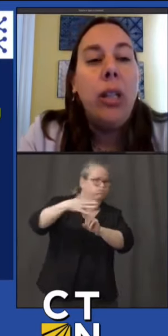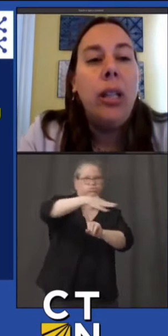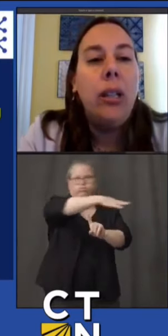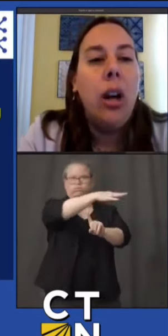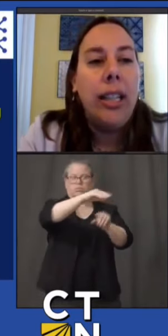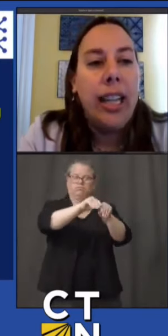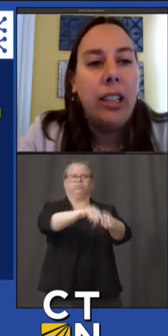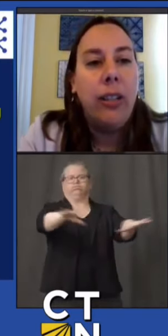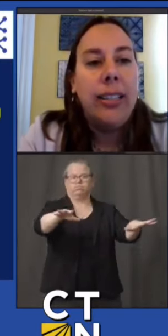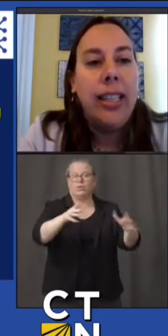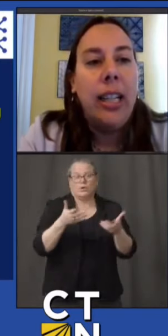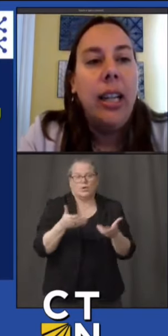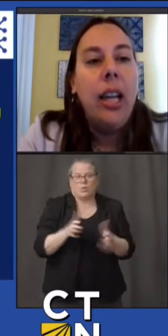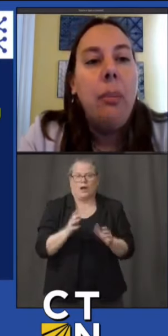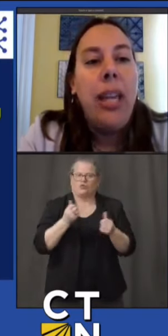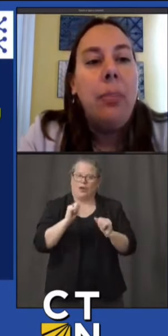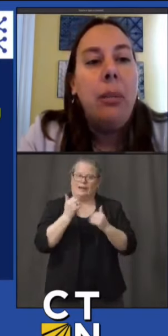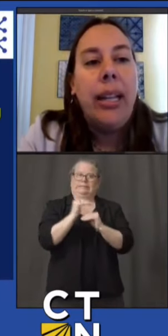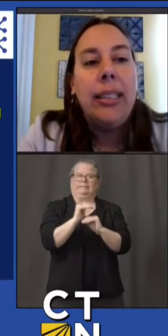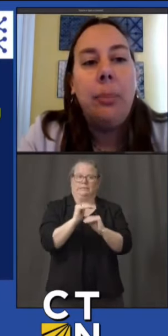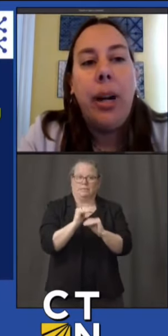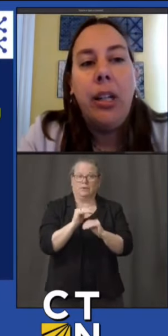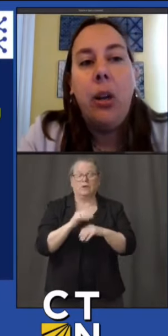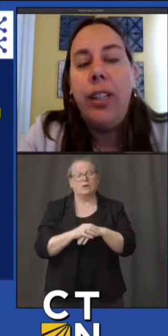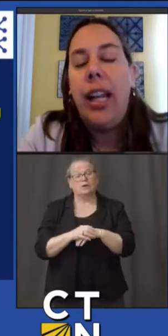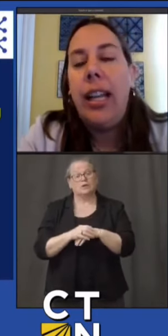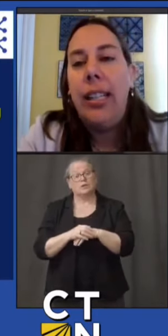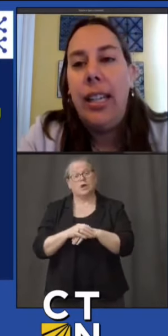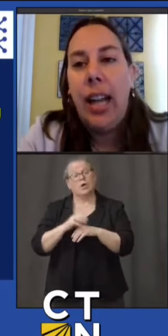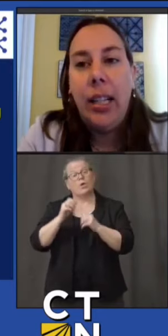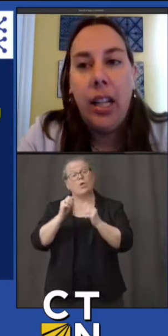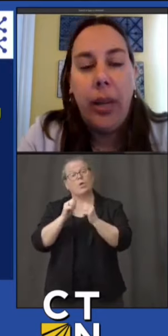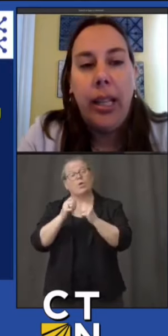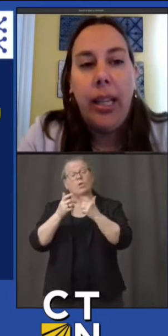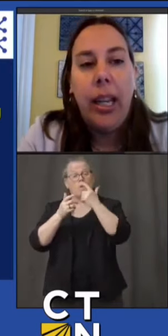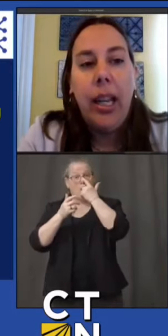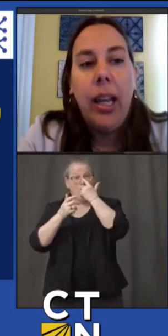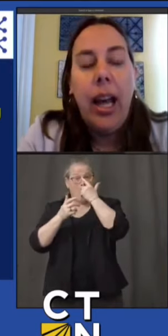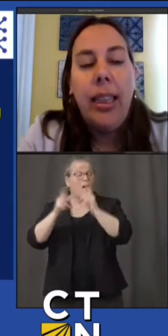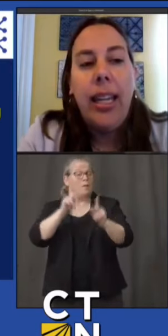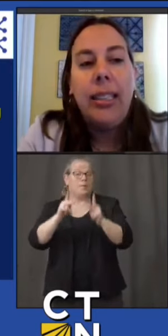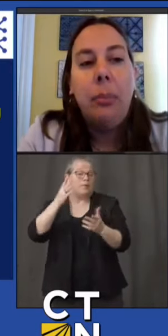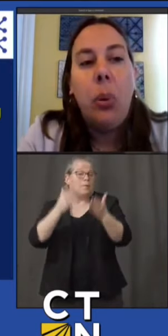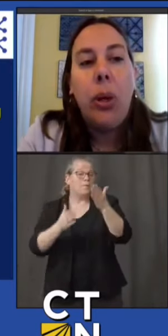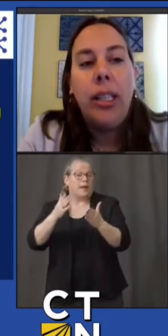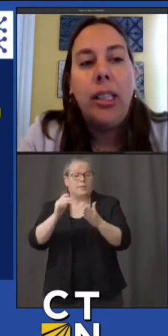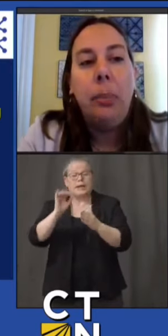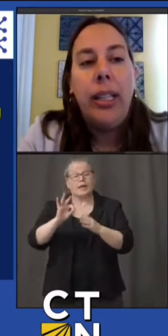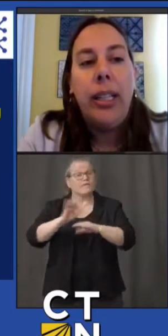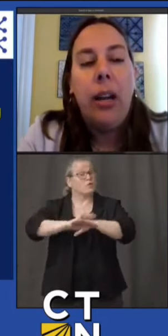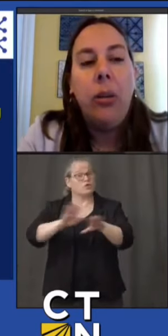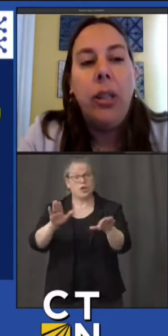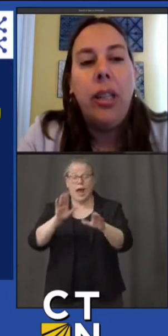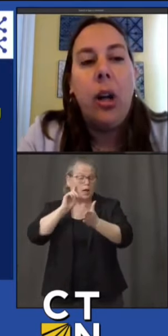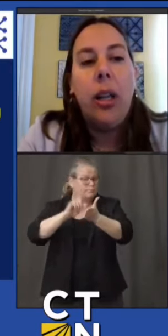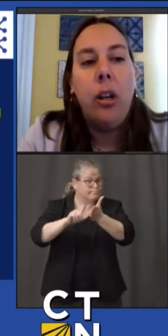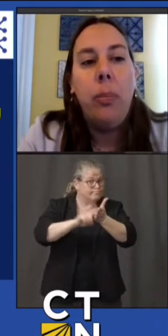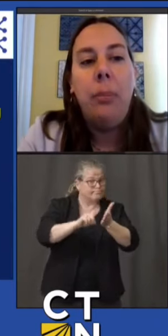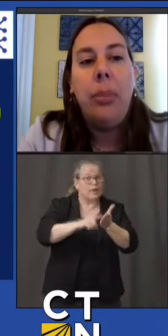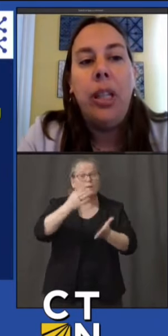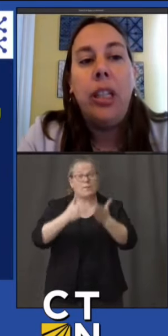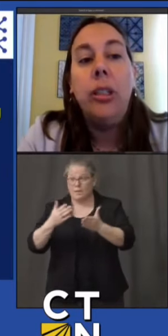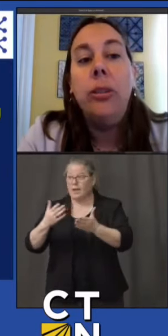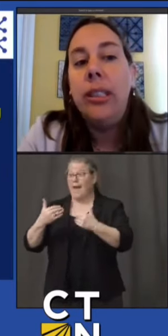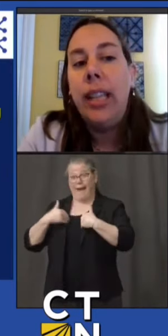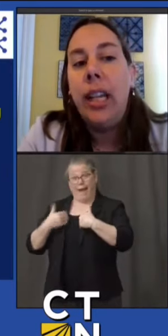without contact tracing, people might spread COVID-19 unknowingly. I think it's important to point out that although